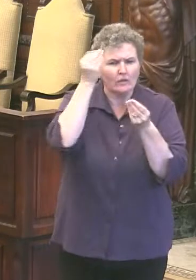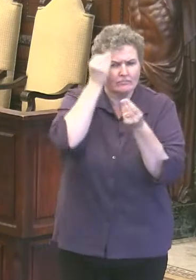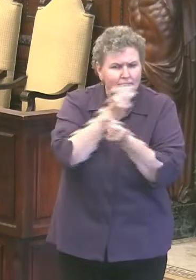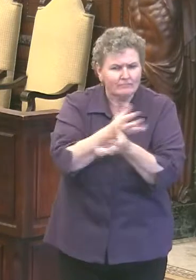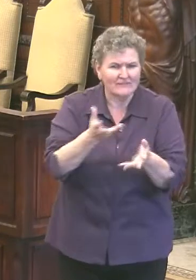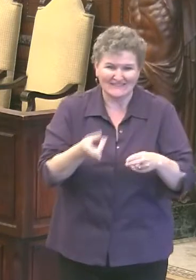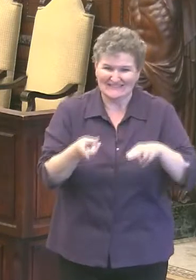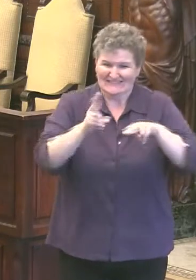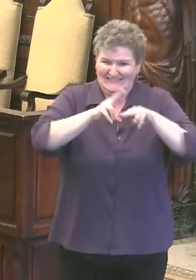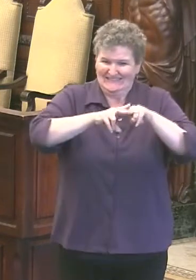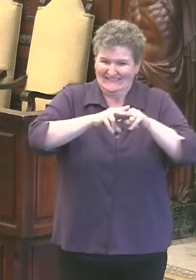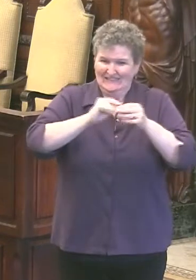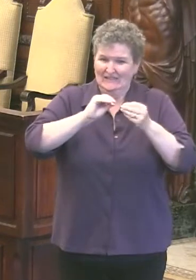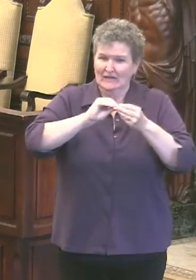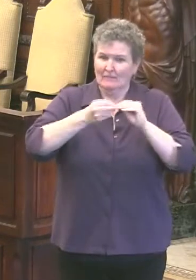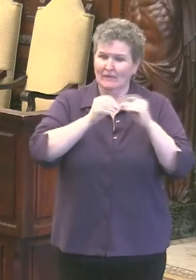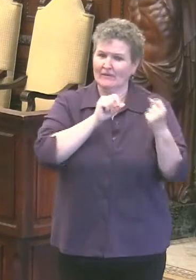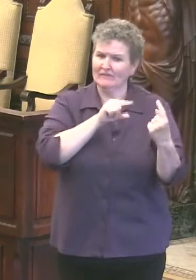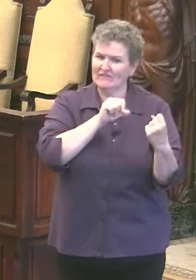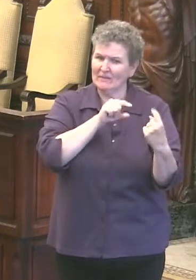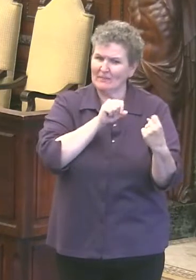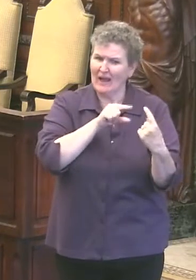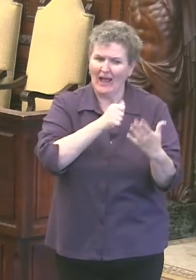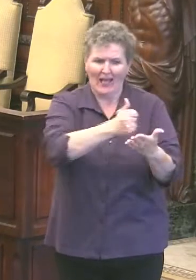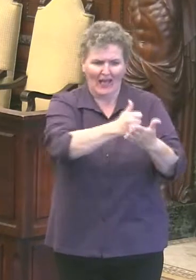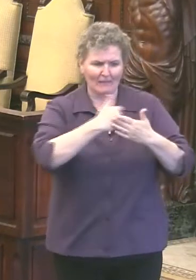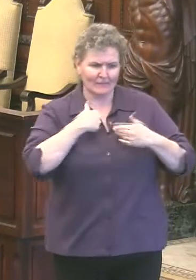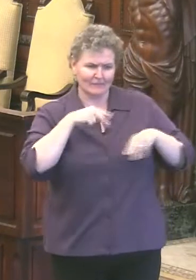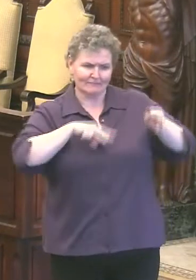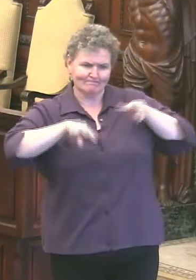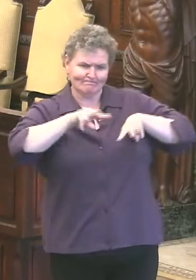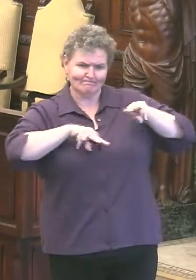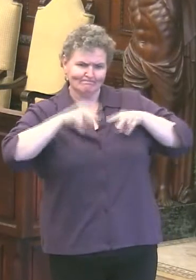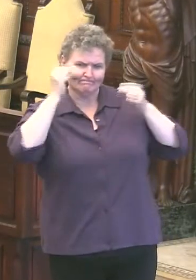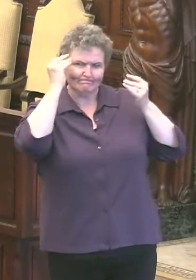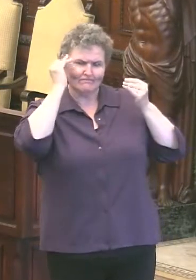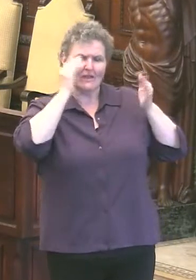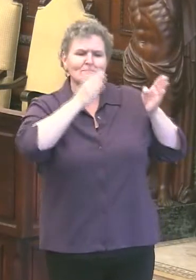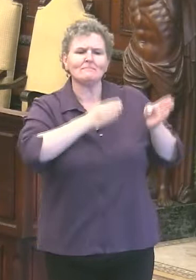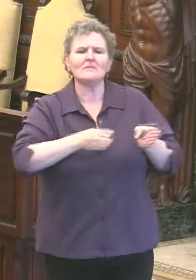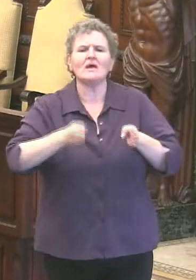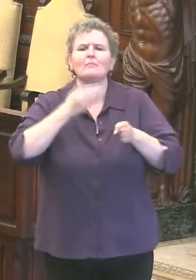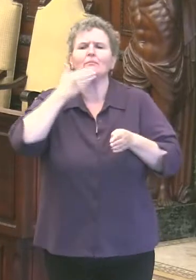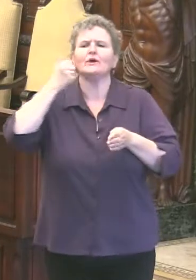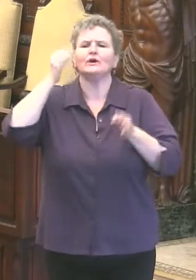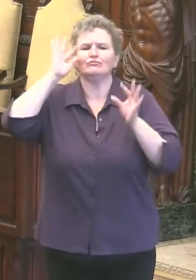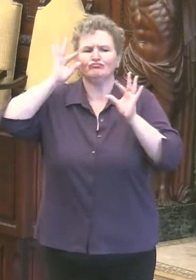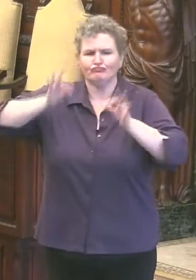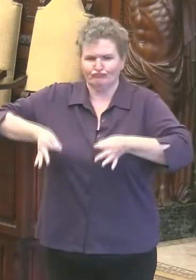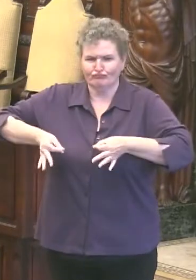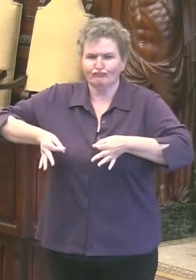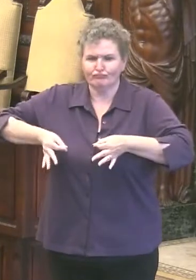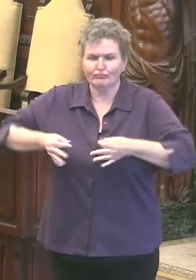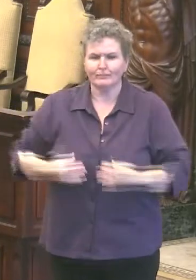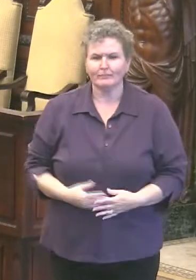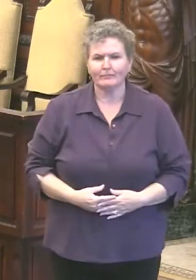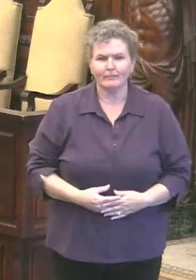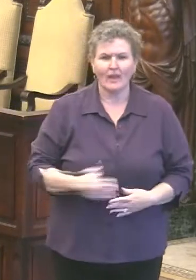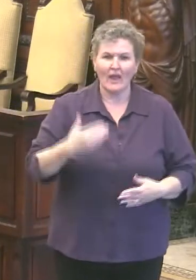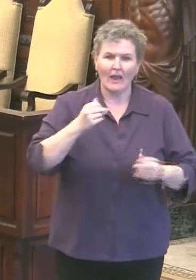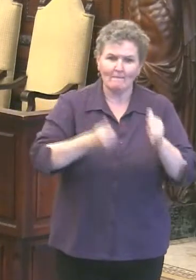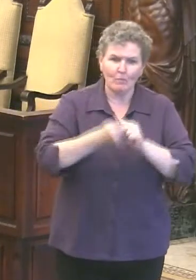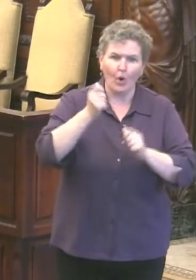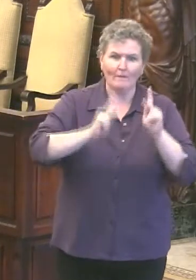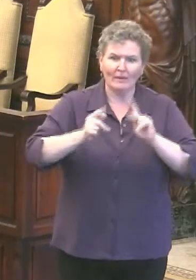feedback to inform final planning and decision-making. Led by our subject matter experts in the areas of health and safety,